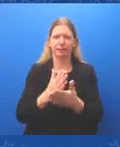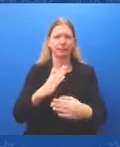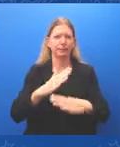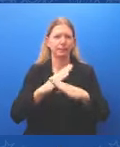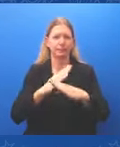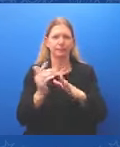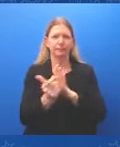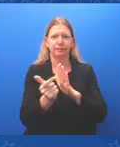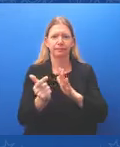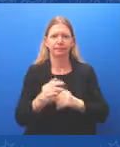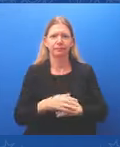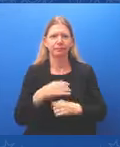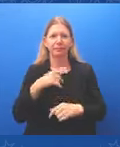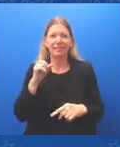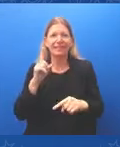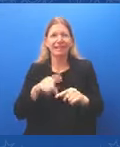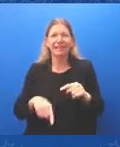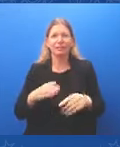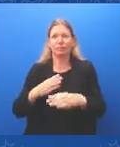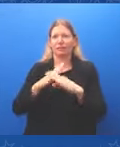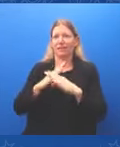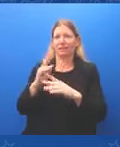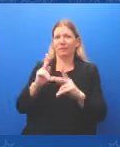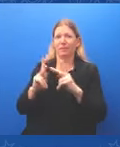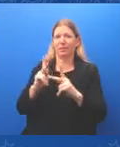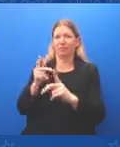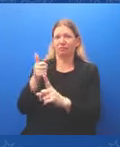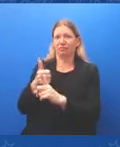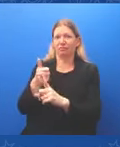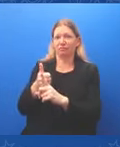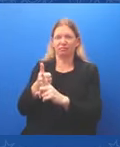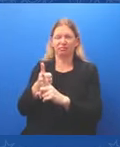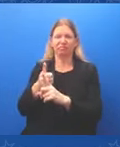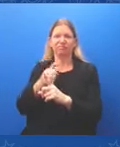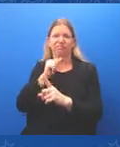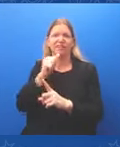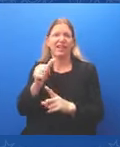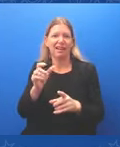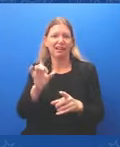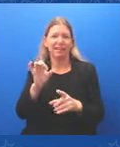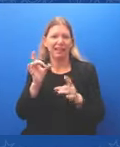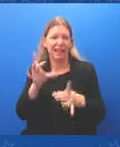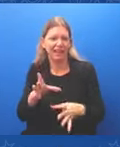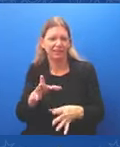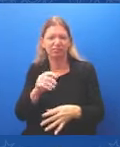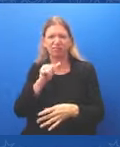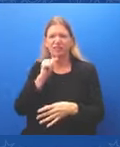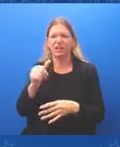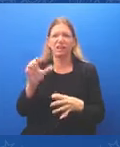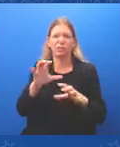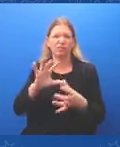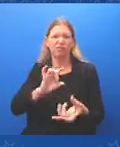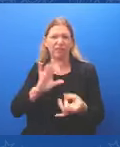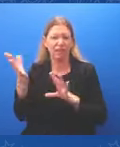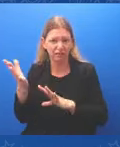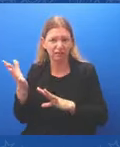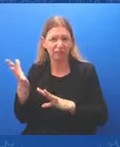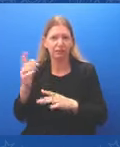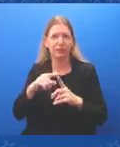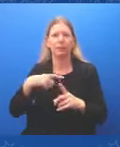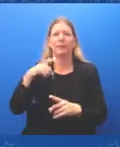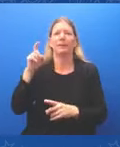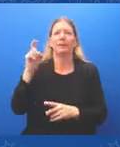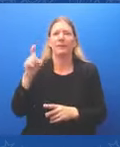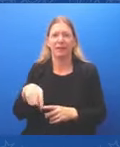address the relentless exploitation of the internet to recruit and mobilize violent extremists. And that's going to be hard. It conflicts in